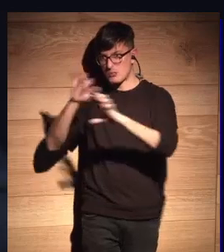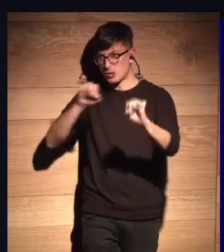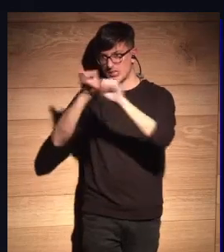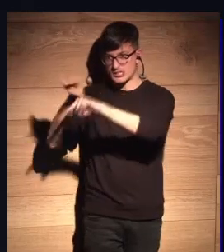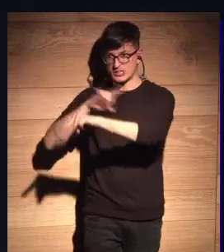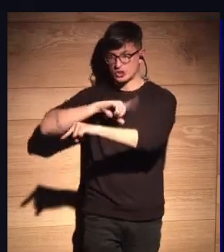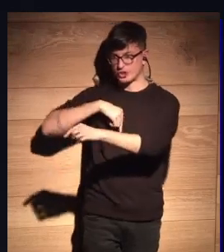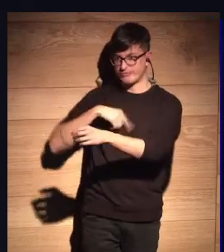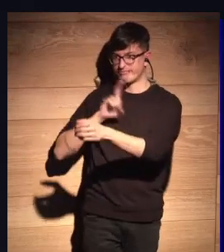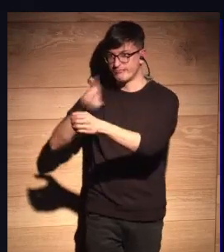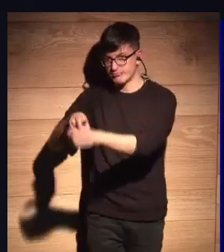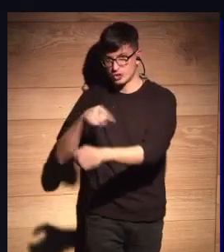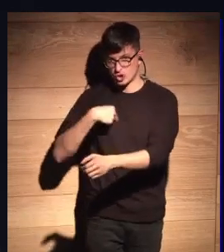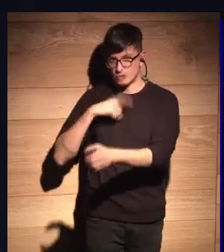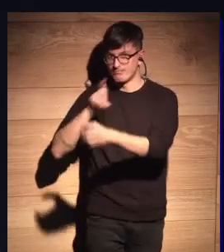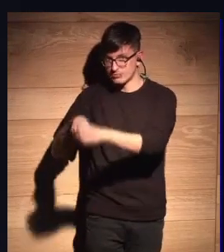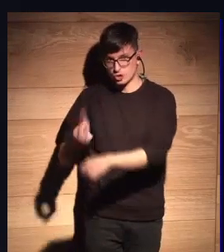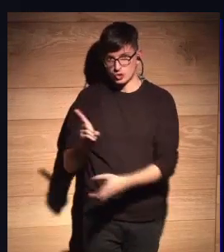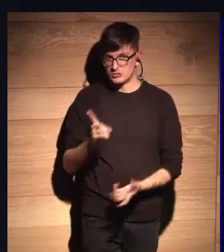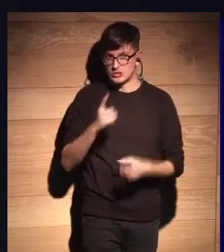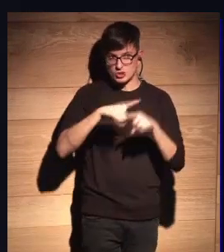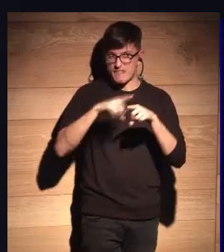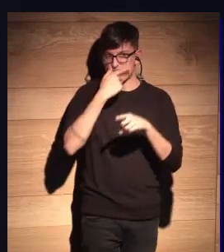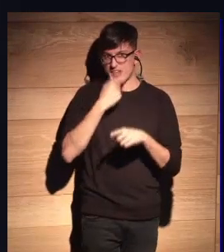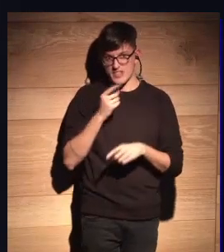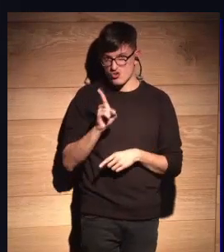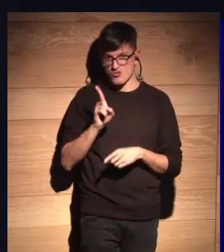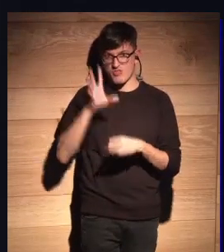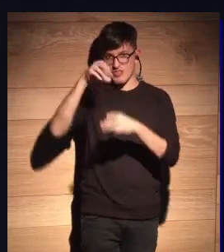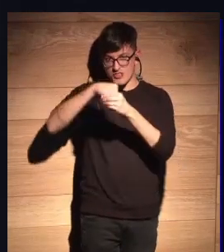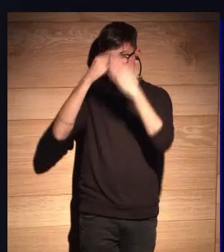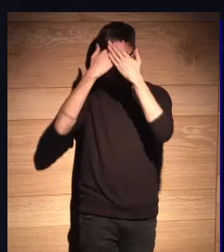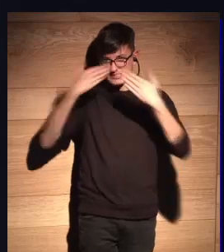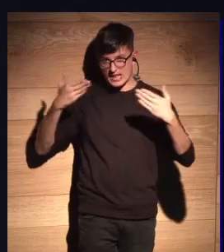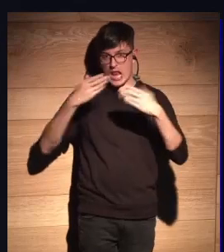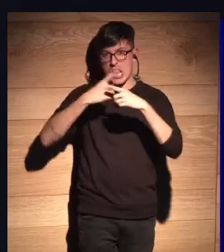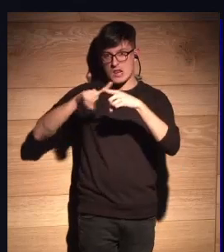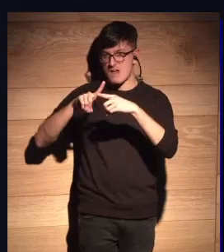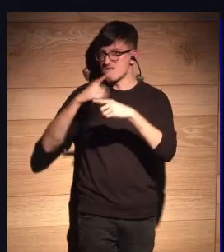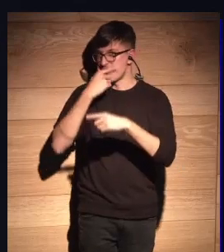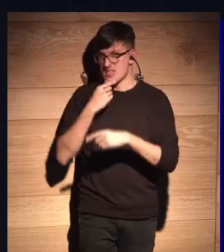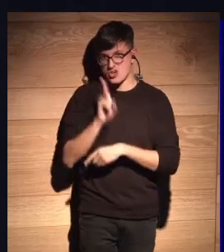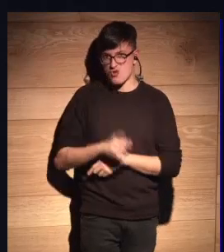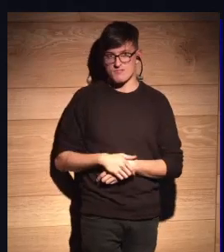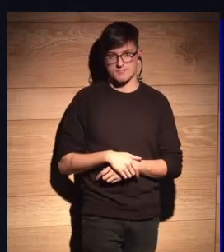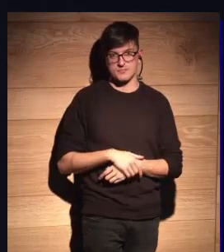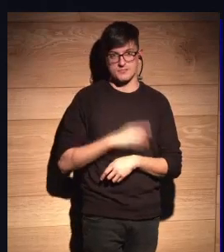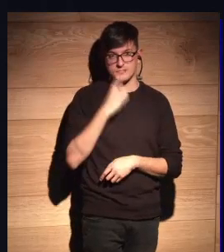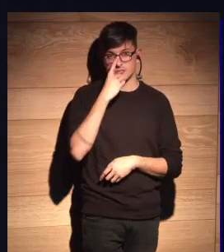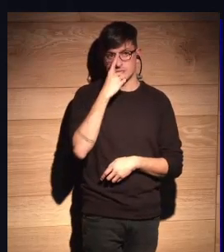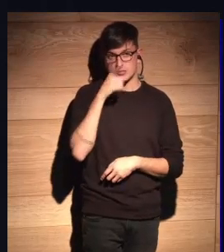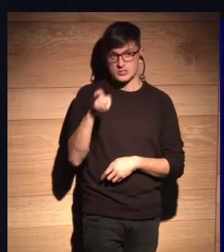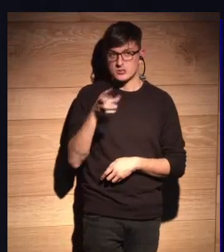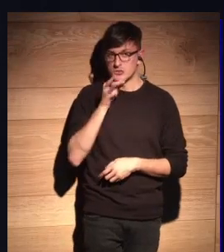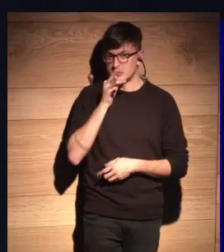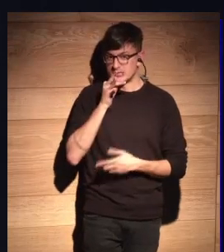things are never easy in Afghanistan. She is still illiterate,